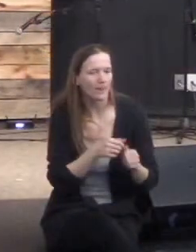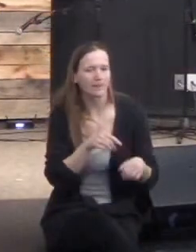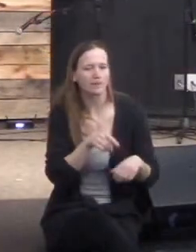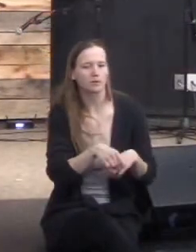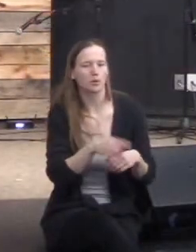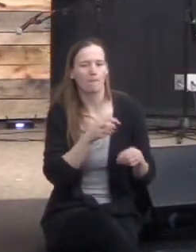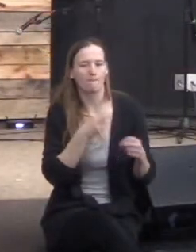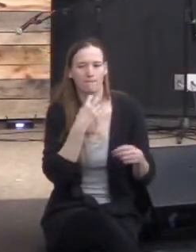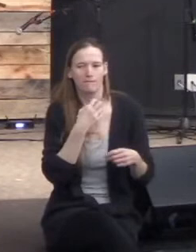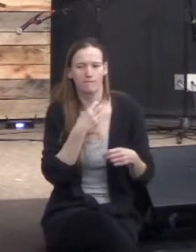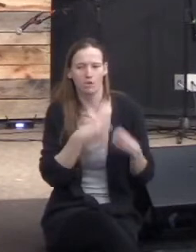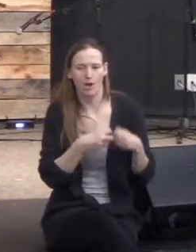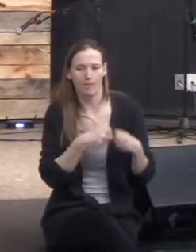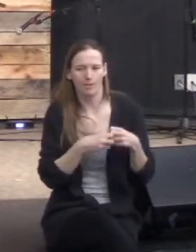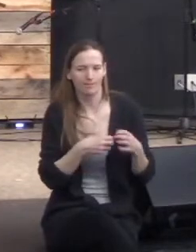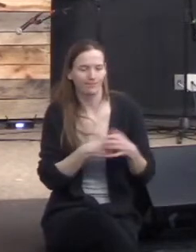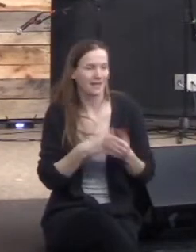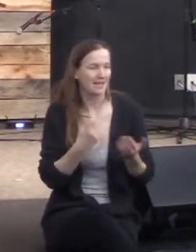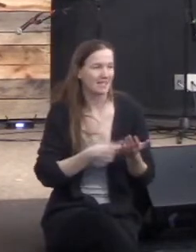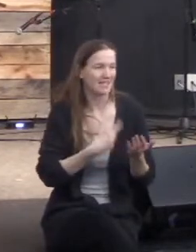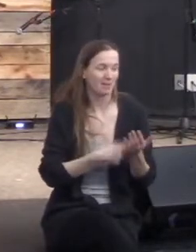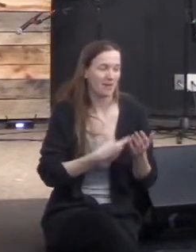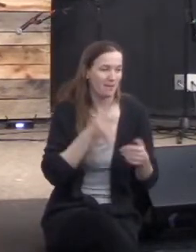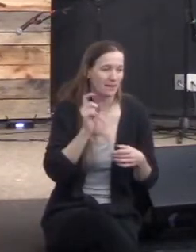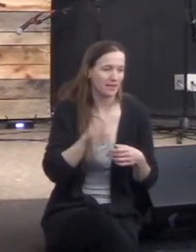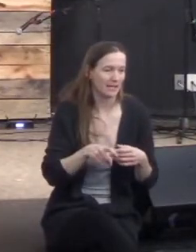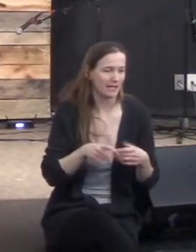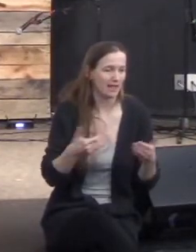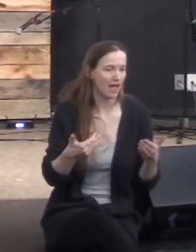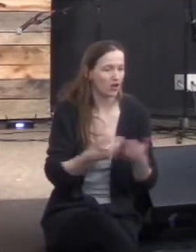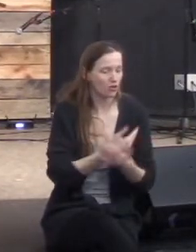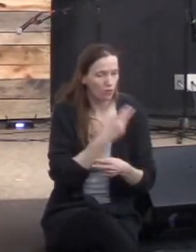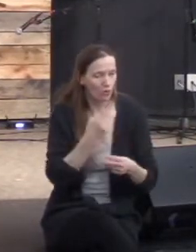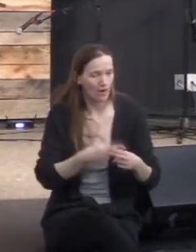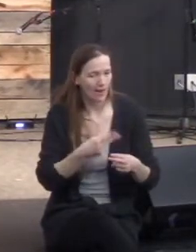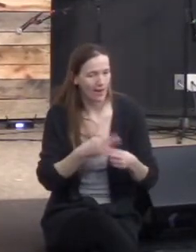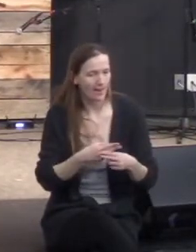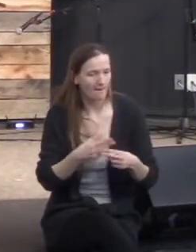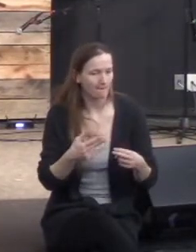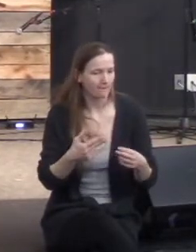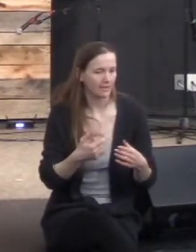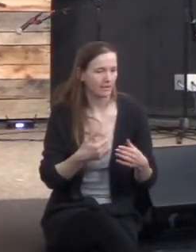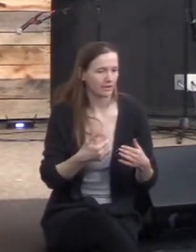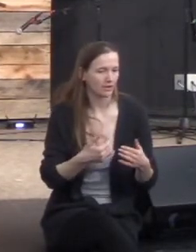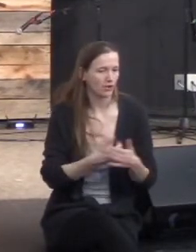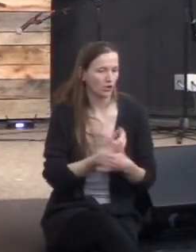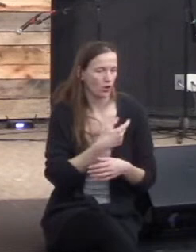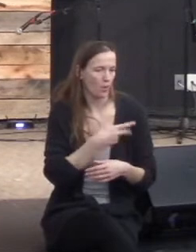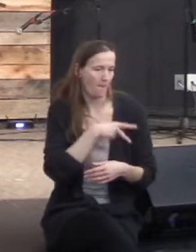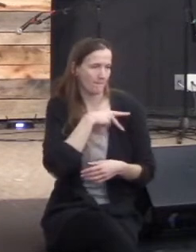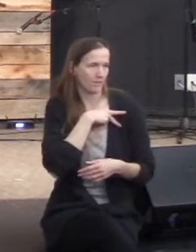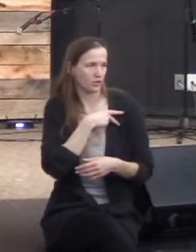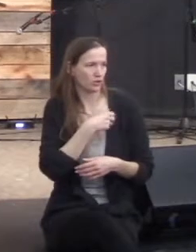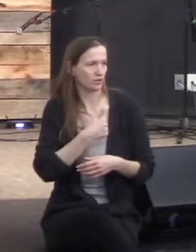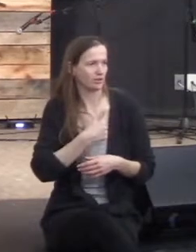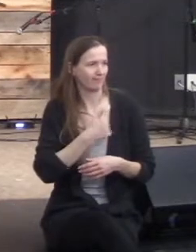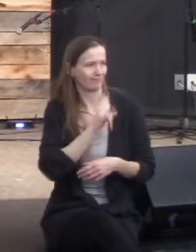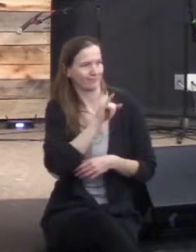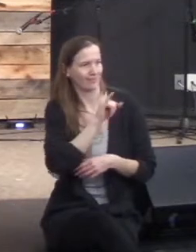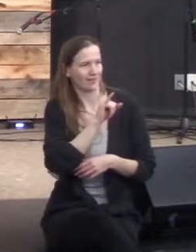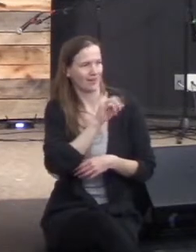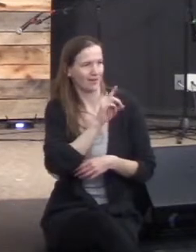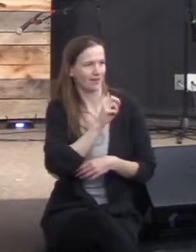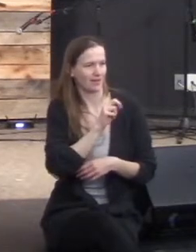And sometimes you need to be brought back to this new identity time and time again. Well, Bill, what's my